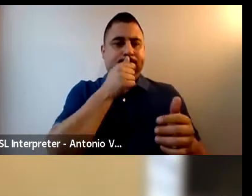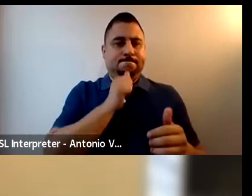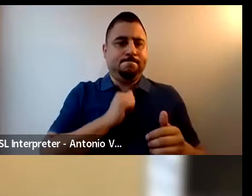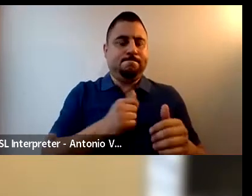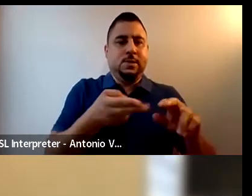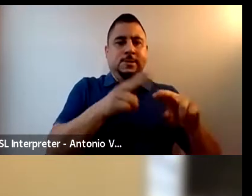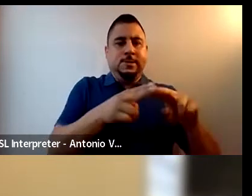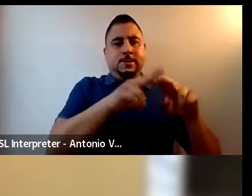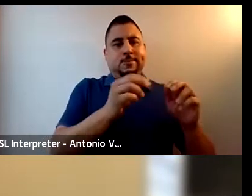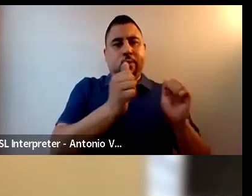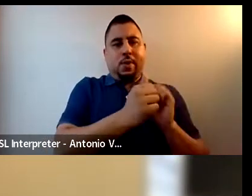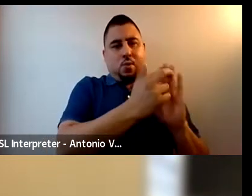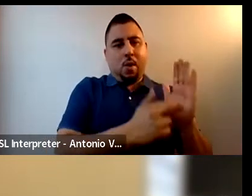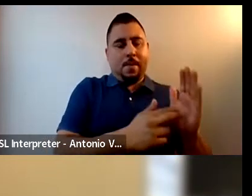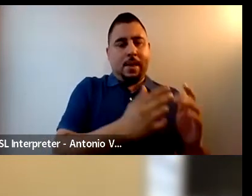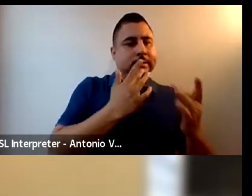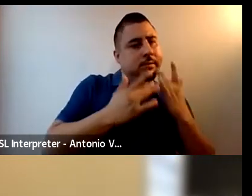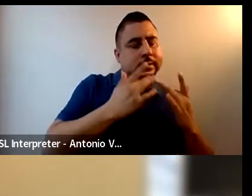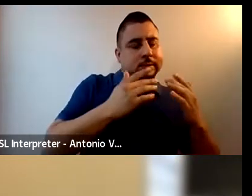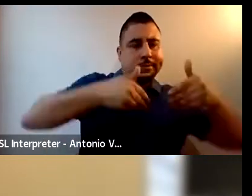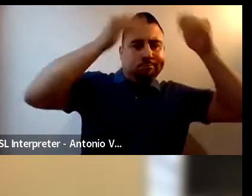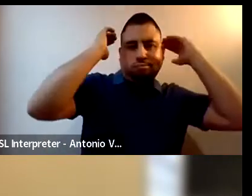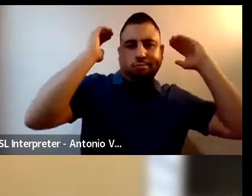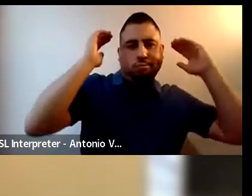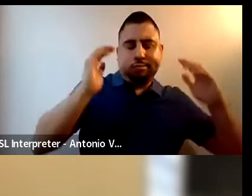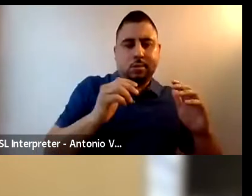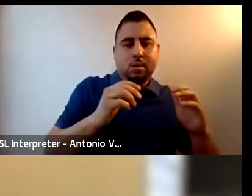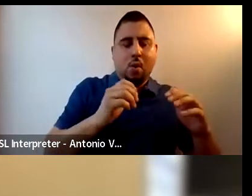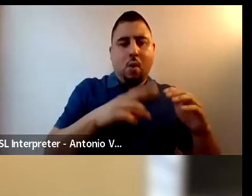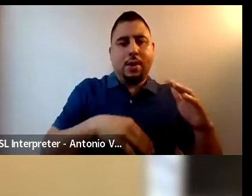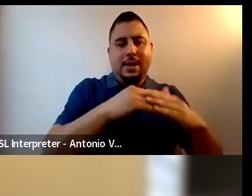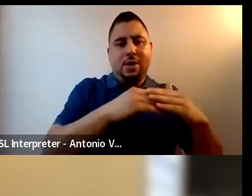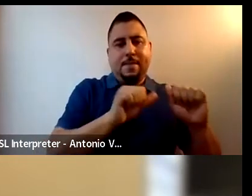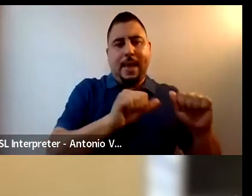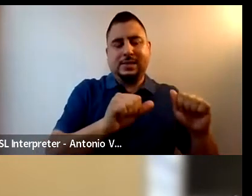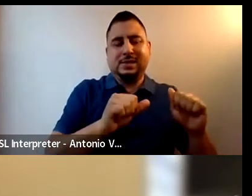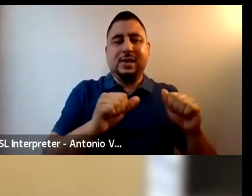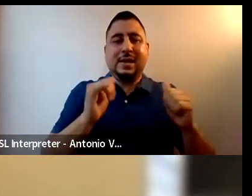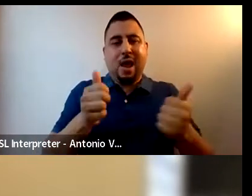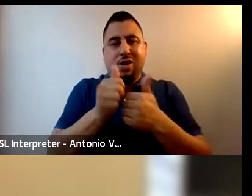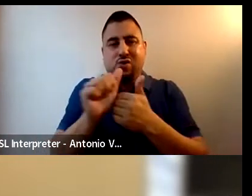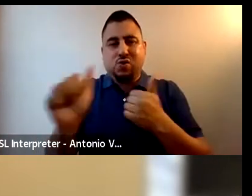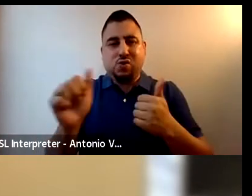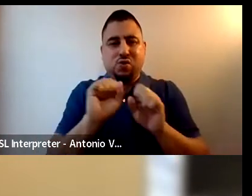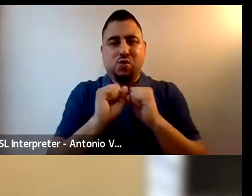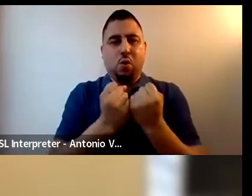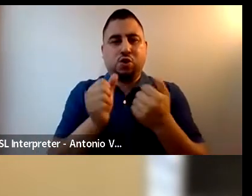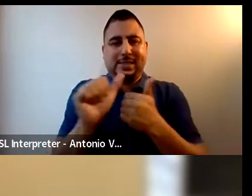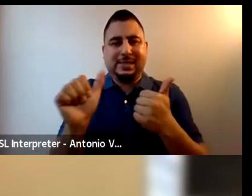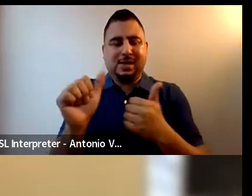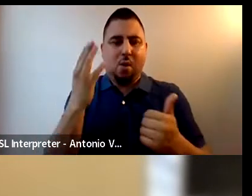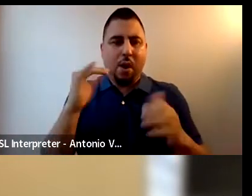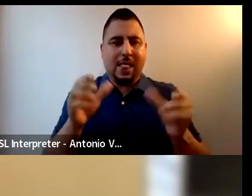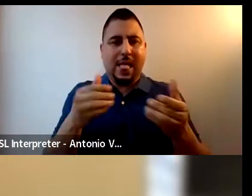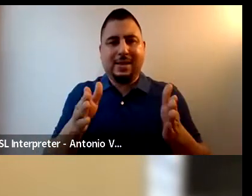increase in their enrollment, putting them over or near capacity. In this time of social distancing, why consider making class